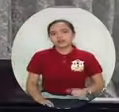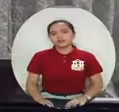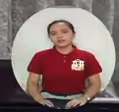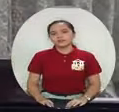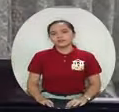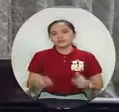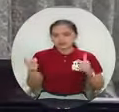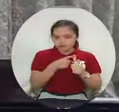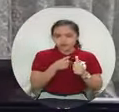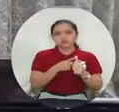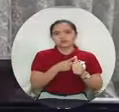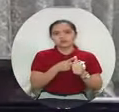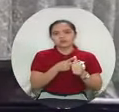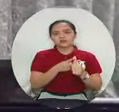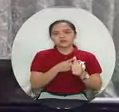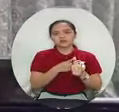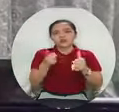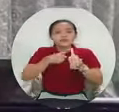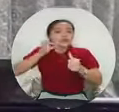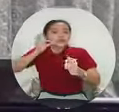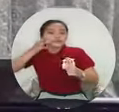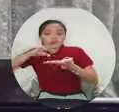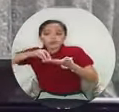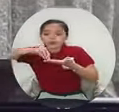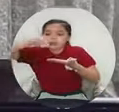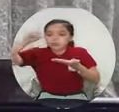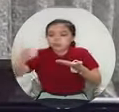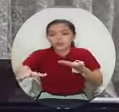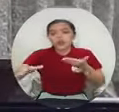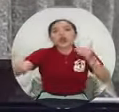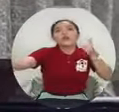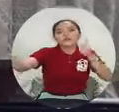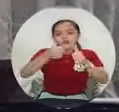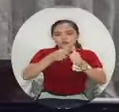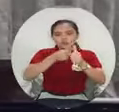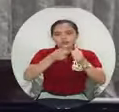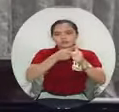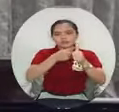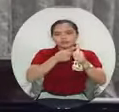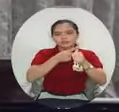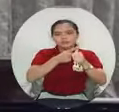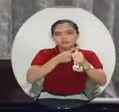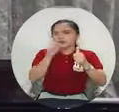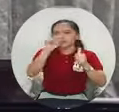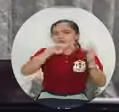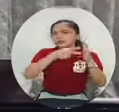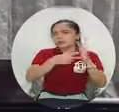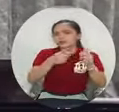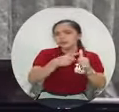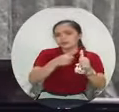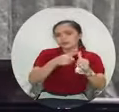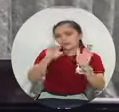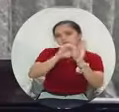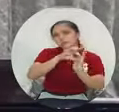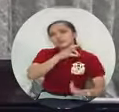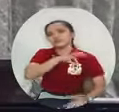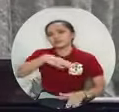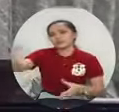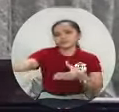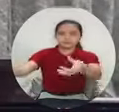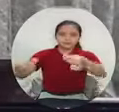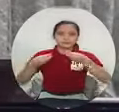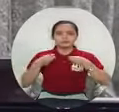Prioritize. As first fruit being defined as first of all fruits. So in our giving,